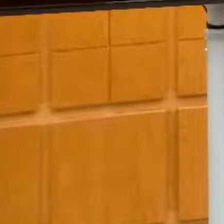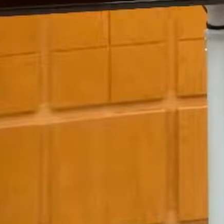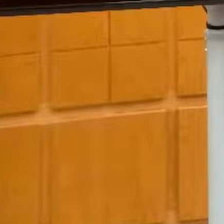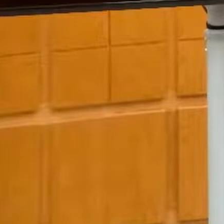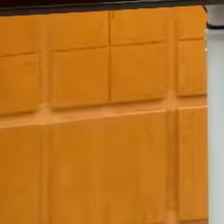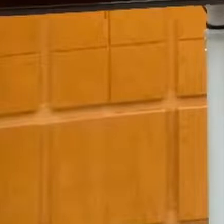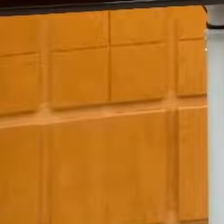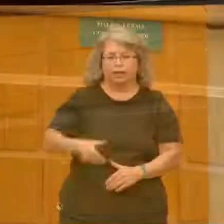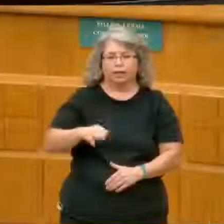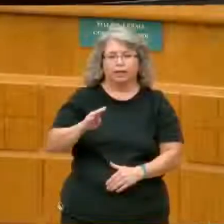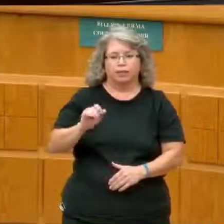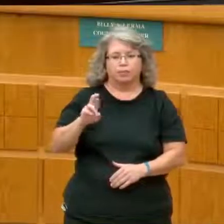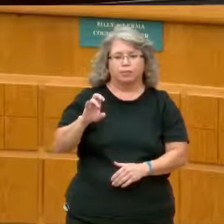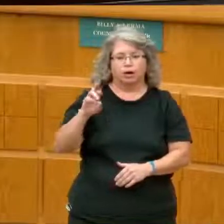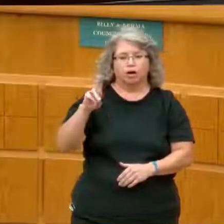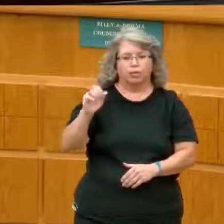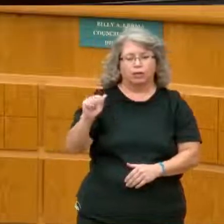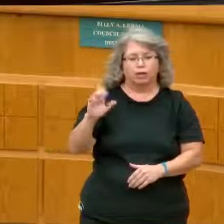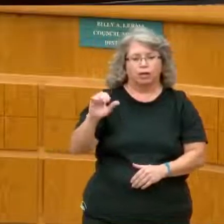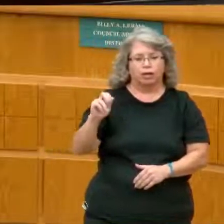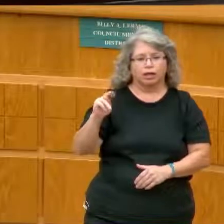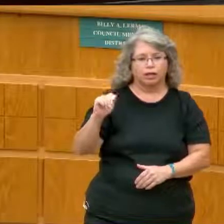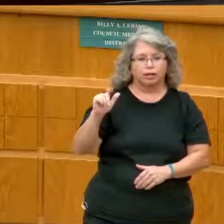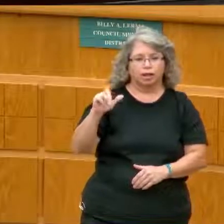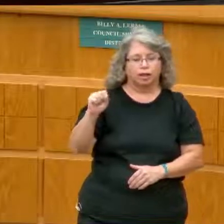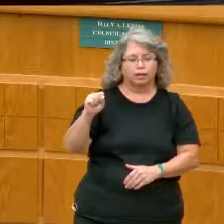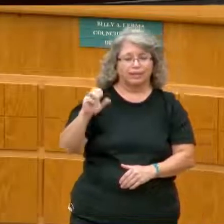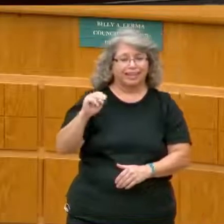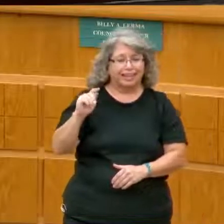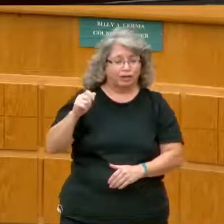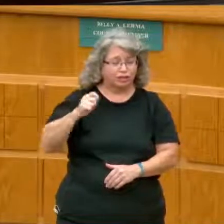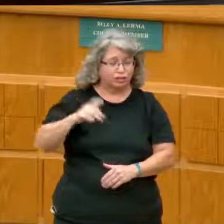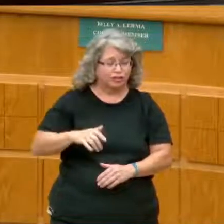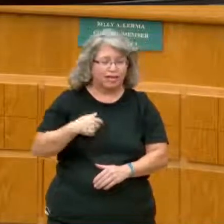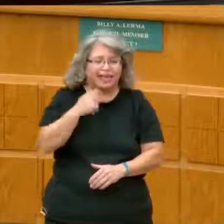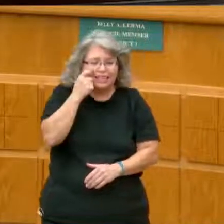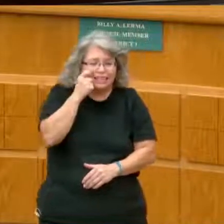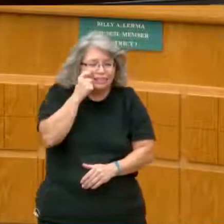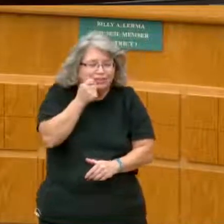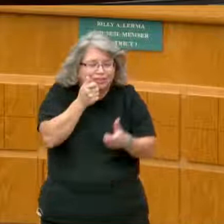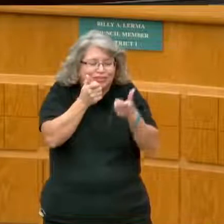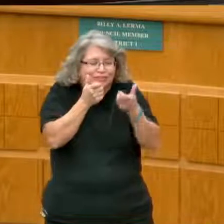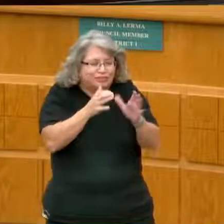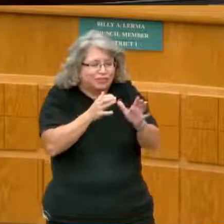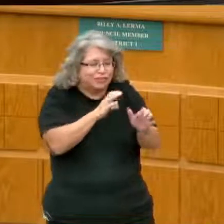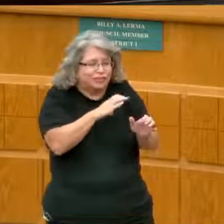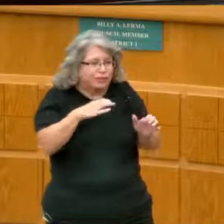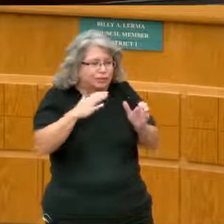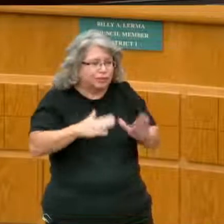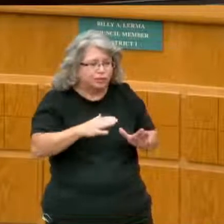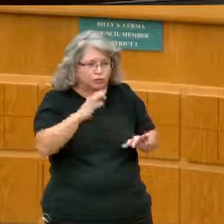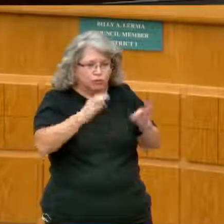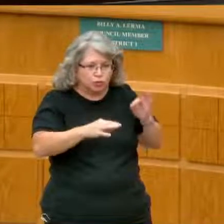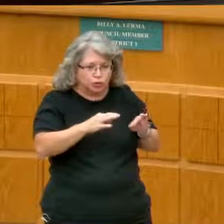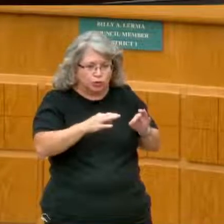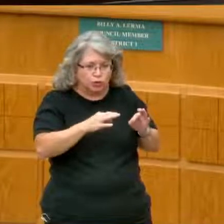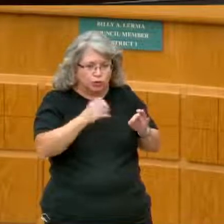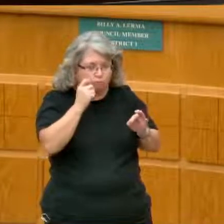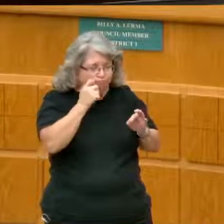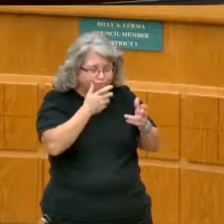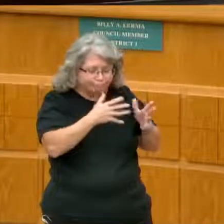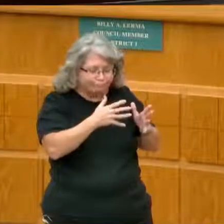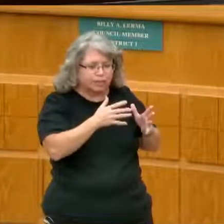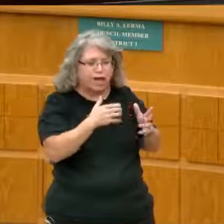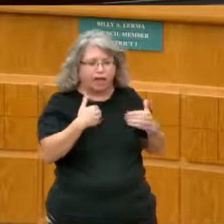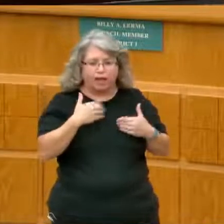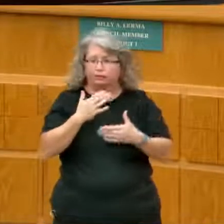Barbara Canales, Nueces County Judge. I have just concluded court just moments ago. I've got some prepared remarks, and then